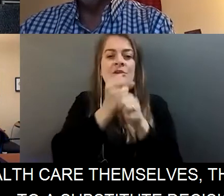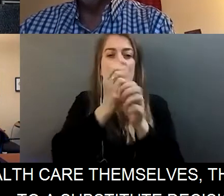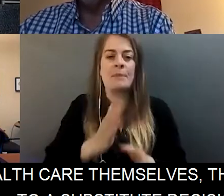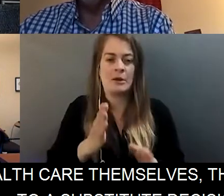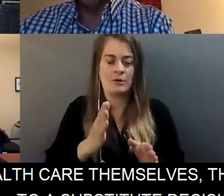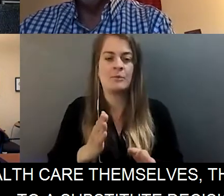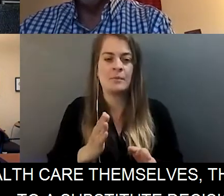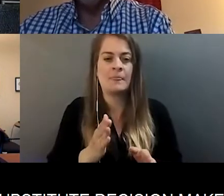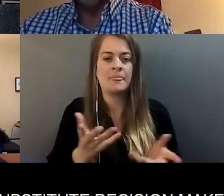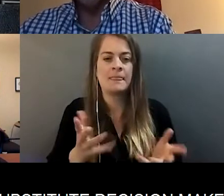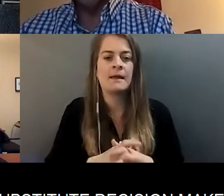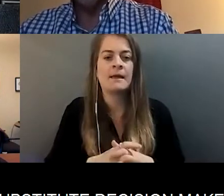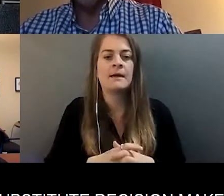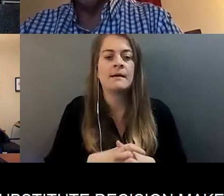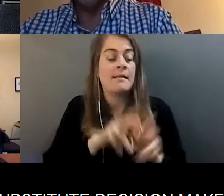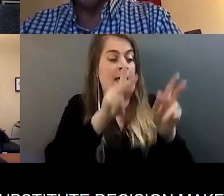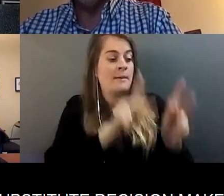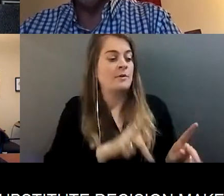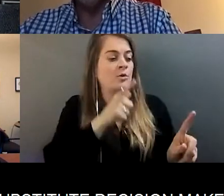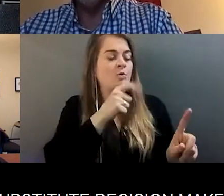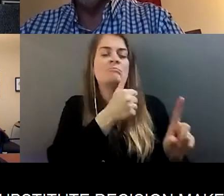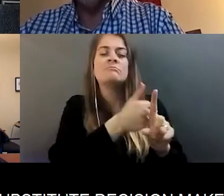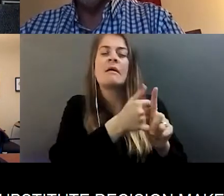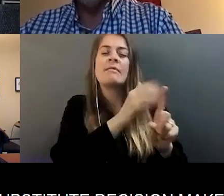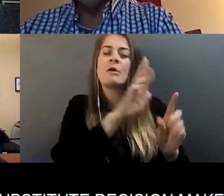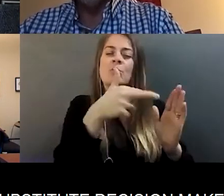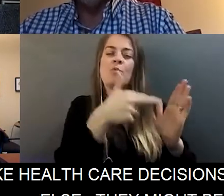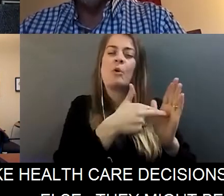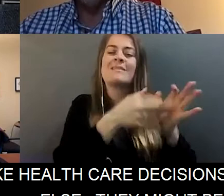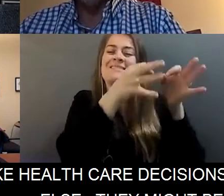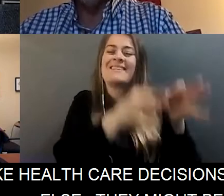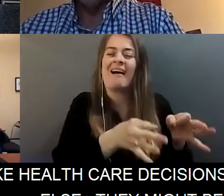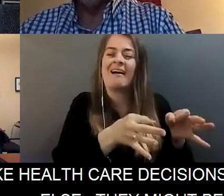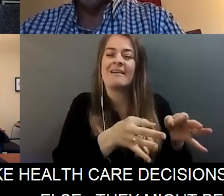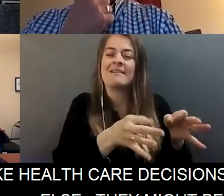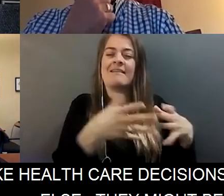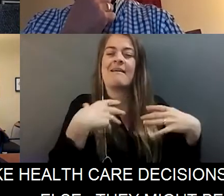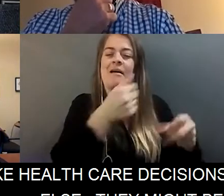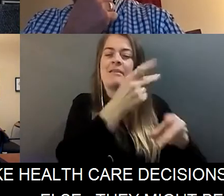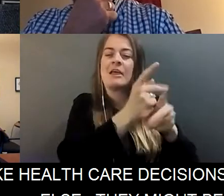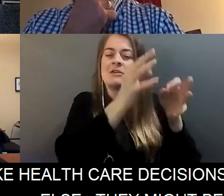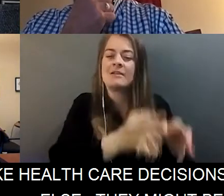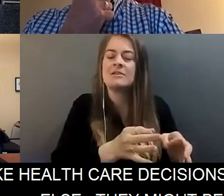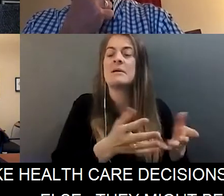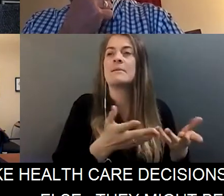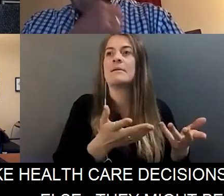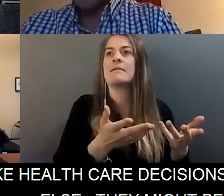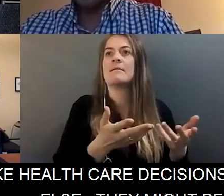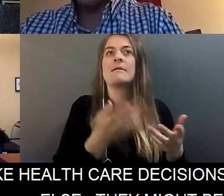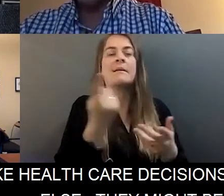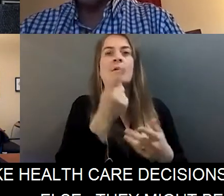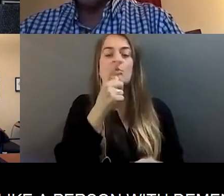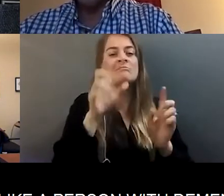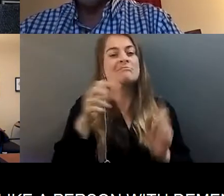So a substitute decision maker is a person with the job to make healthcare decisions for someone else. And they might be appointed,